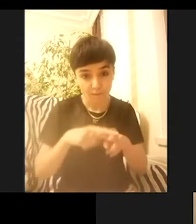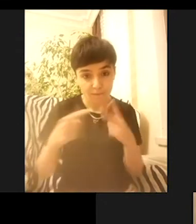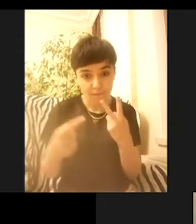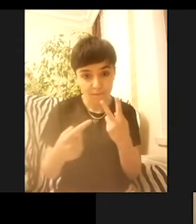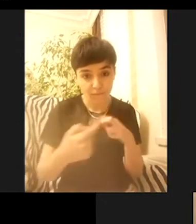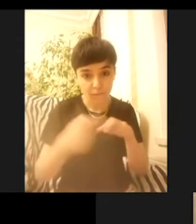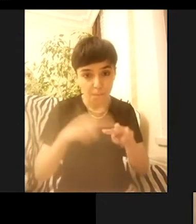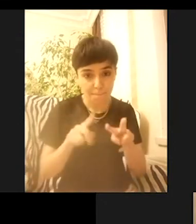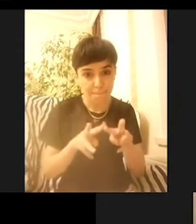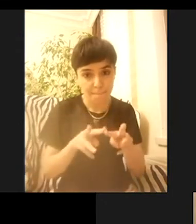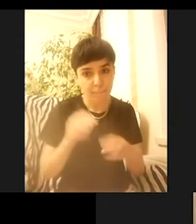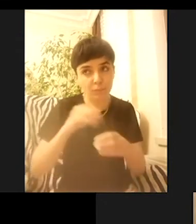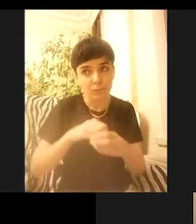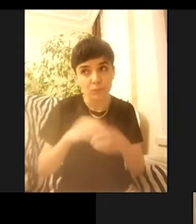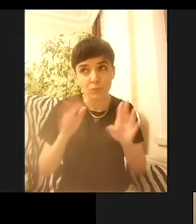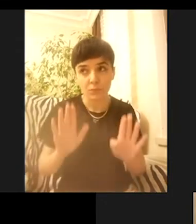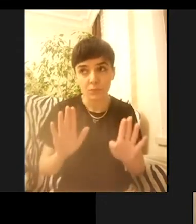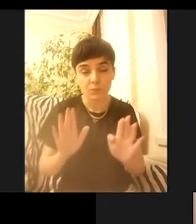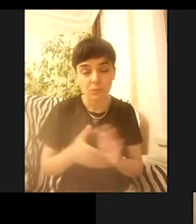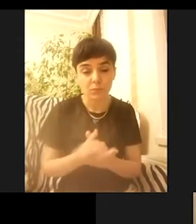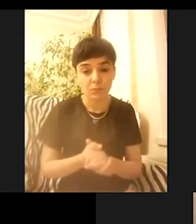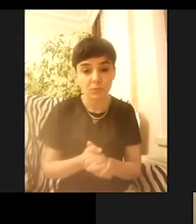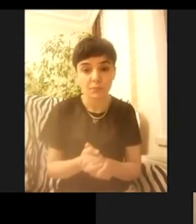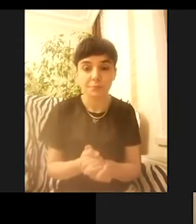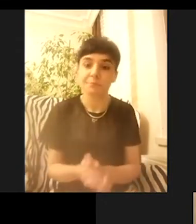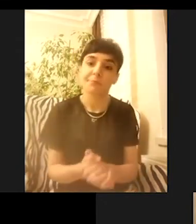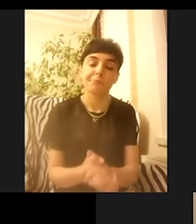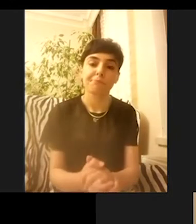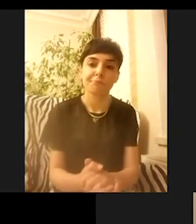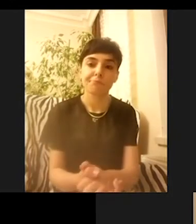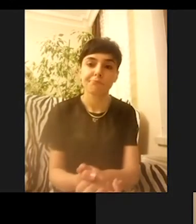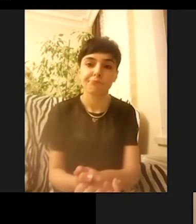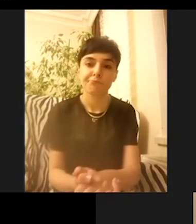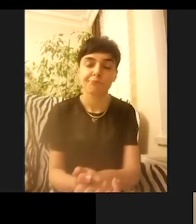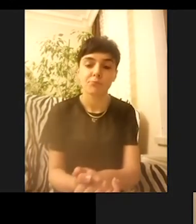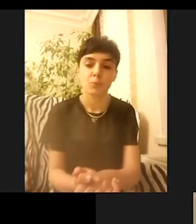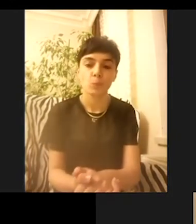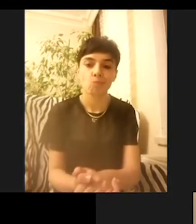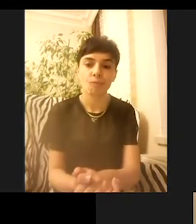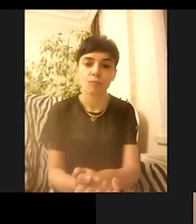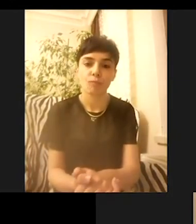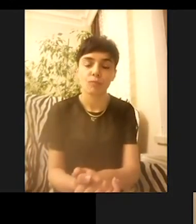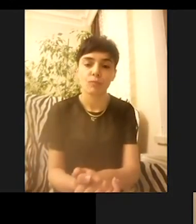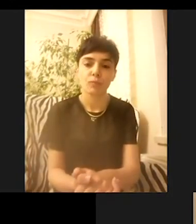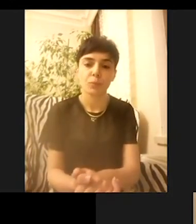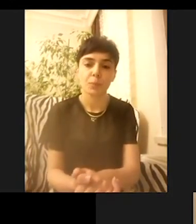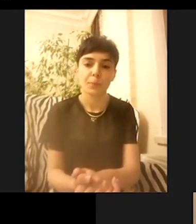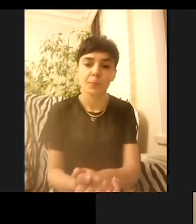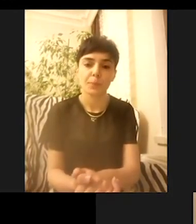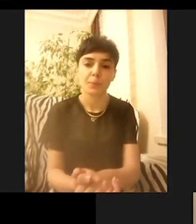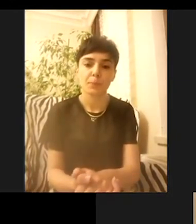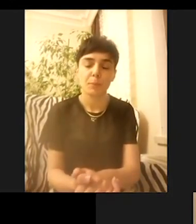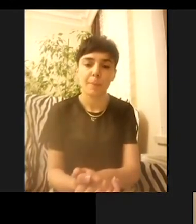wonder, when we think about also what Beren mentioned in terms of, you know, raising